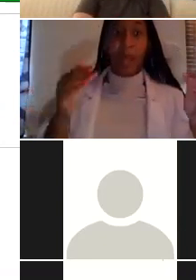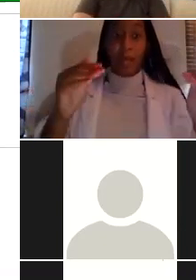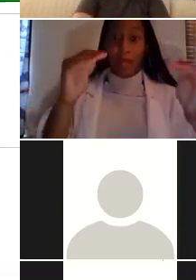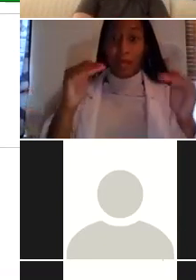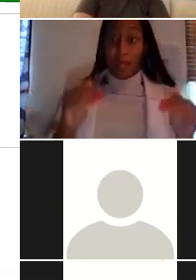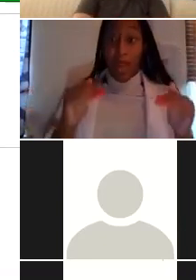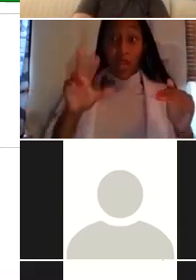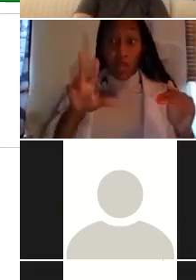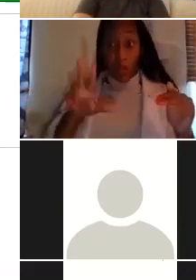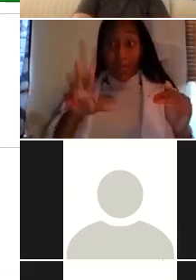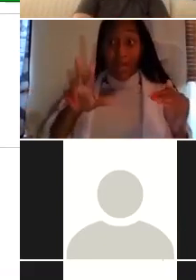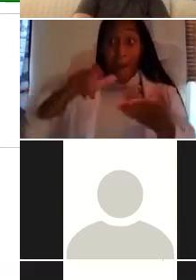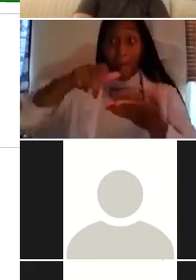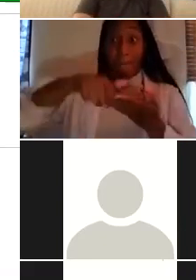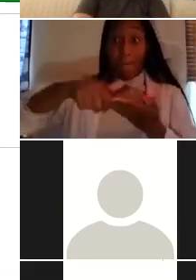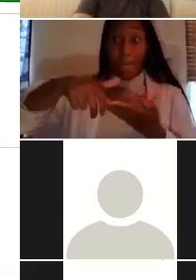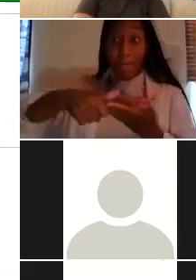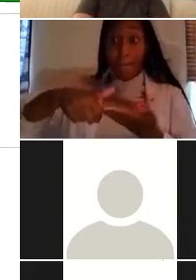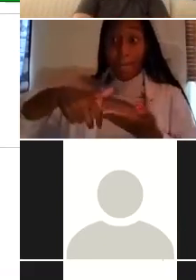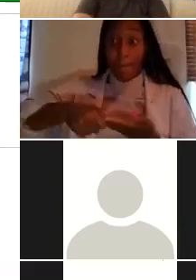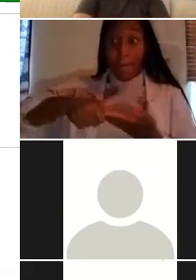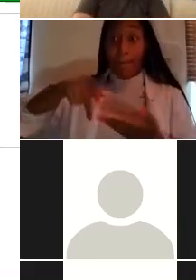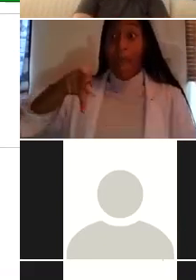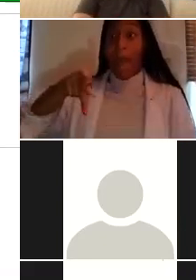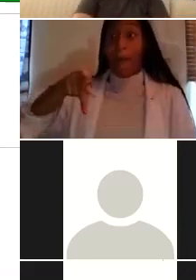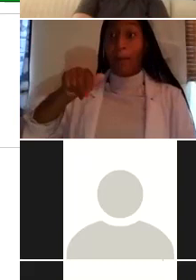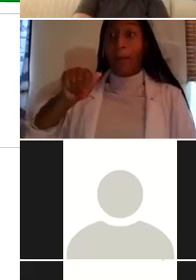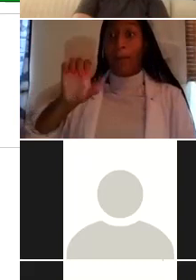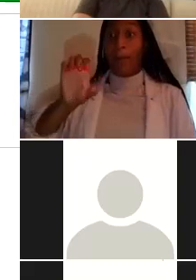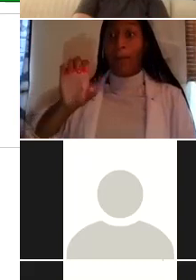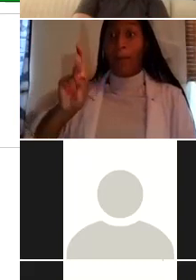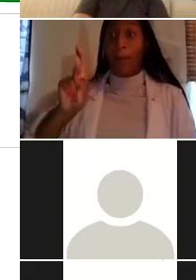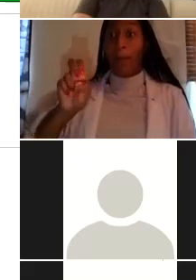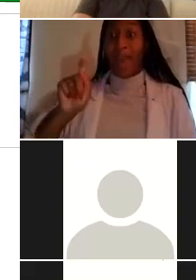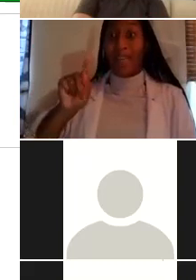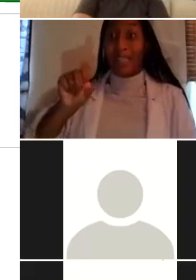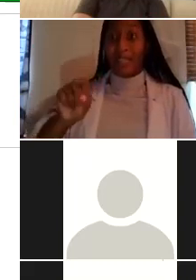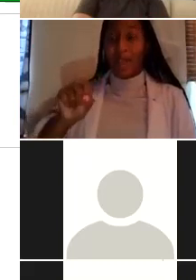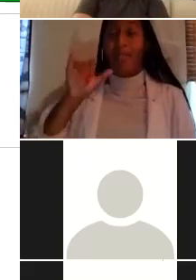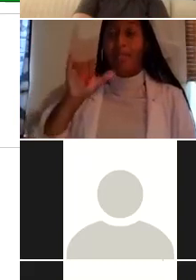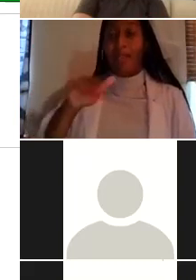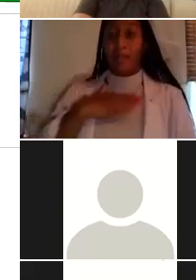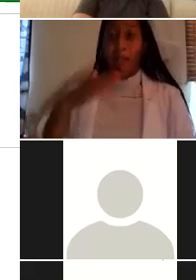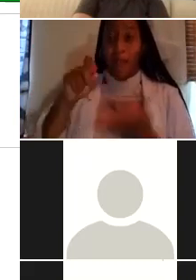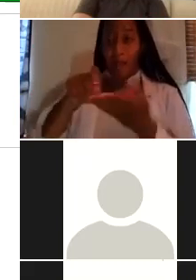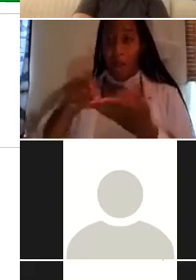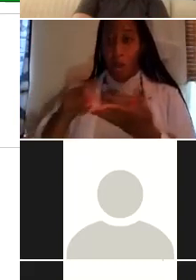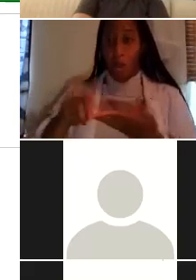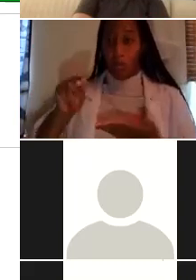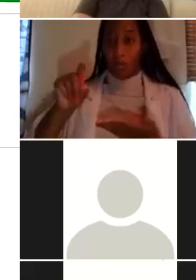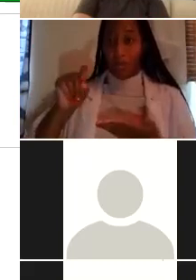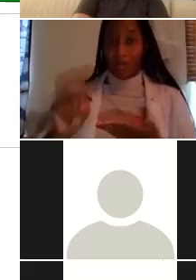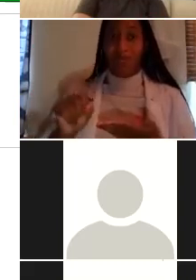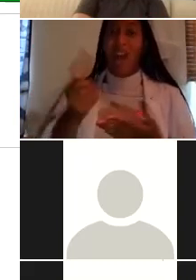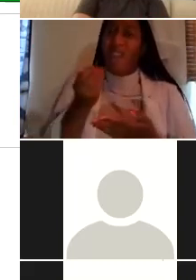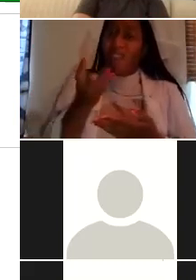But again, uh, some of them have areas where we can just kind of skim over, okay?